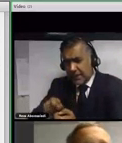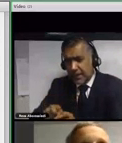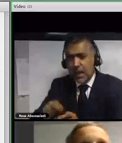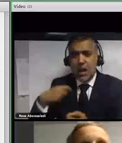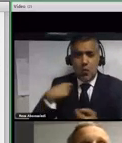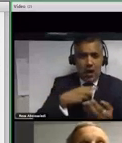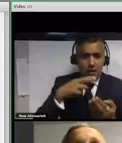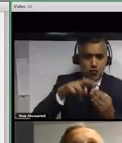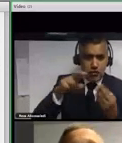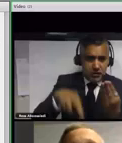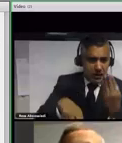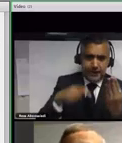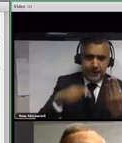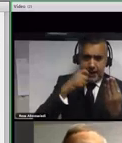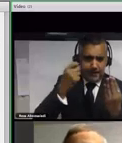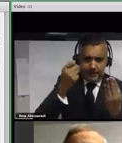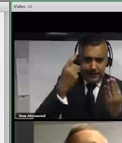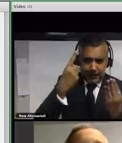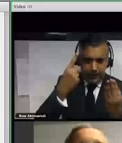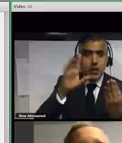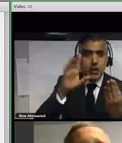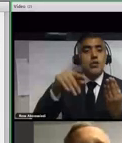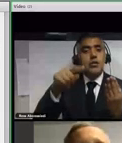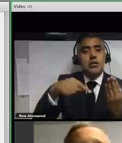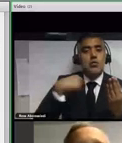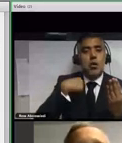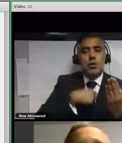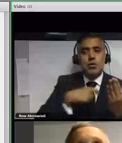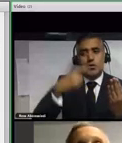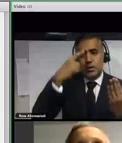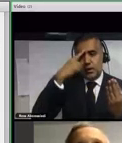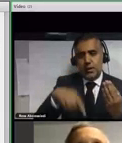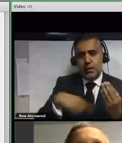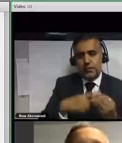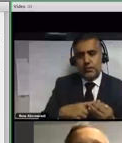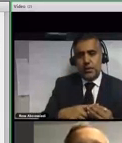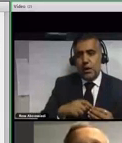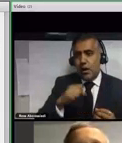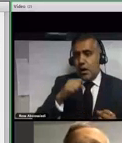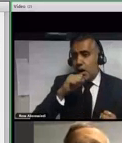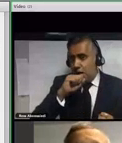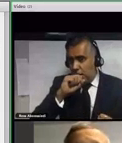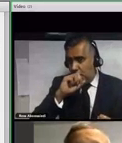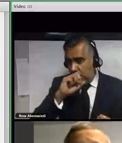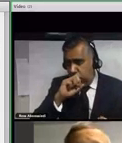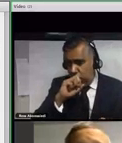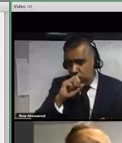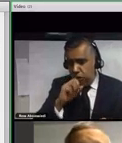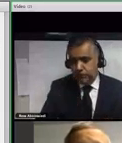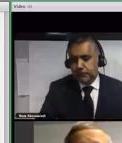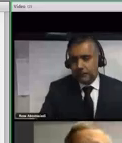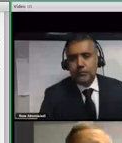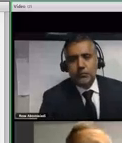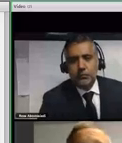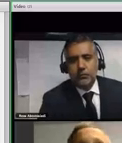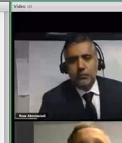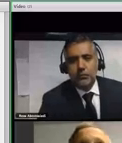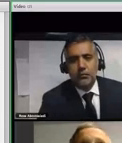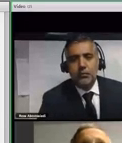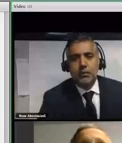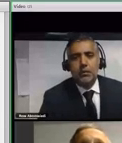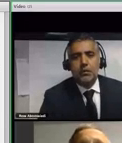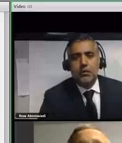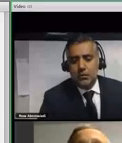to you. So, for example, here are some things you have to think about. The relationship between disability and poverty